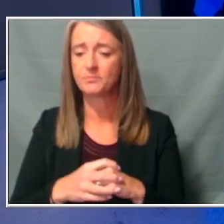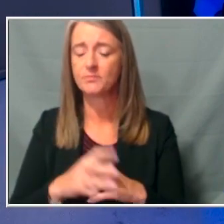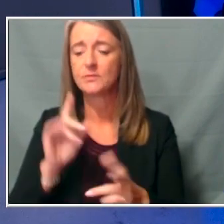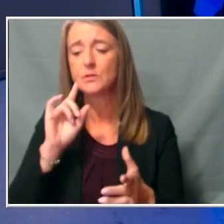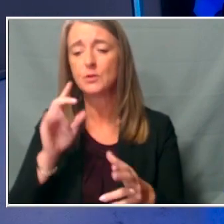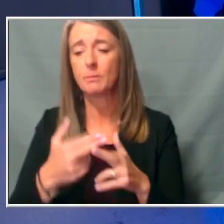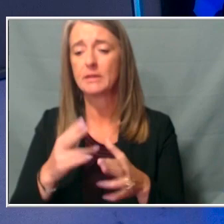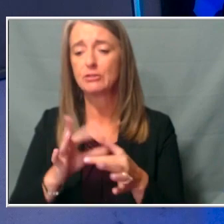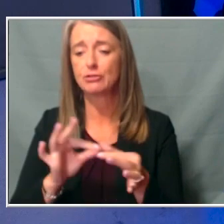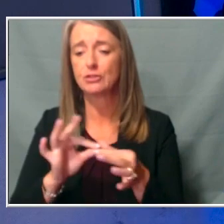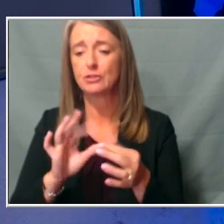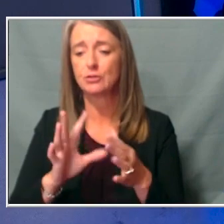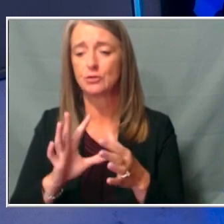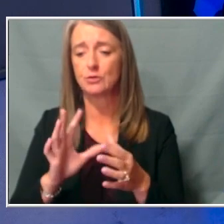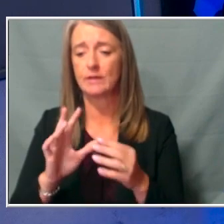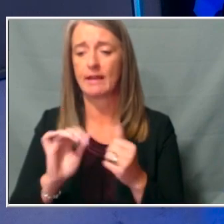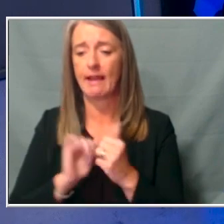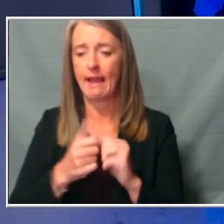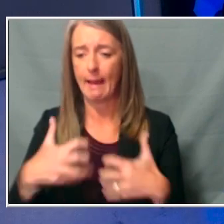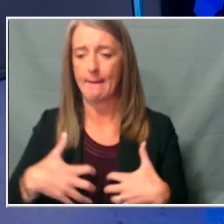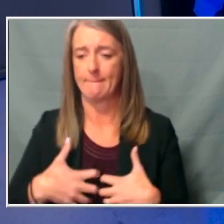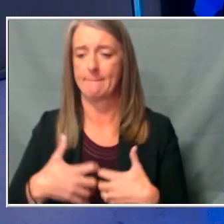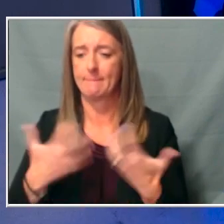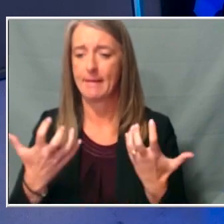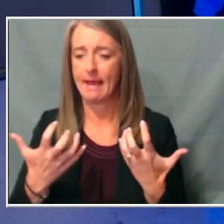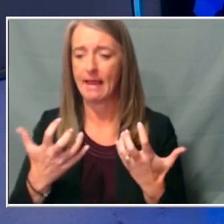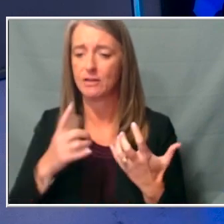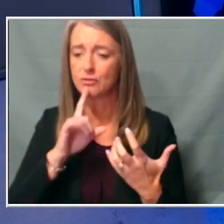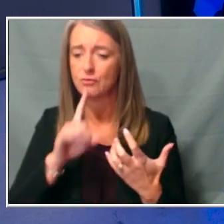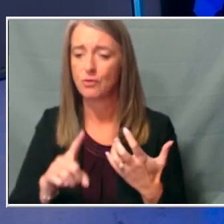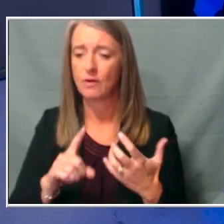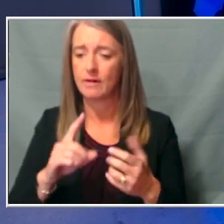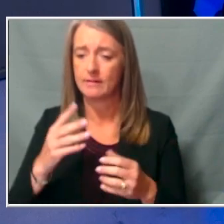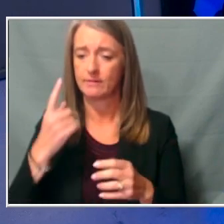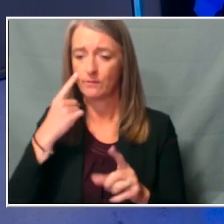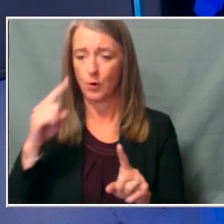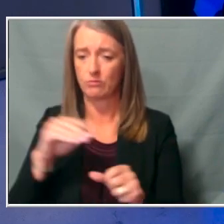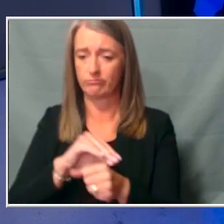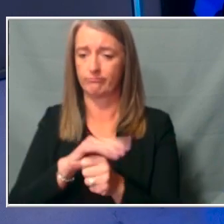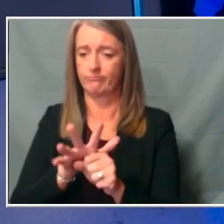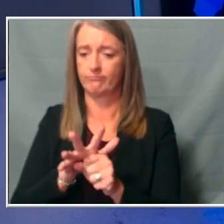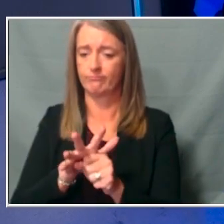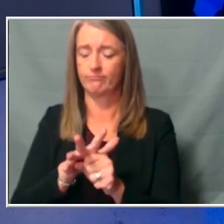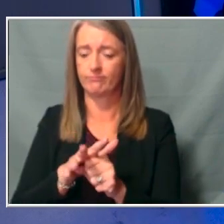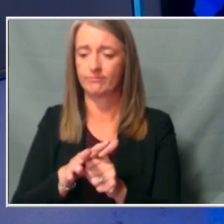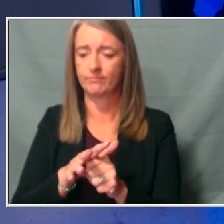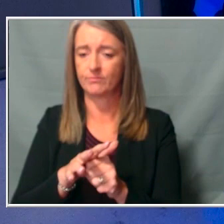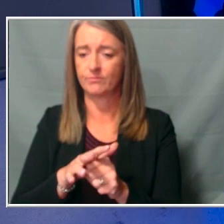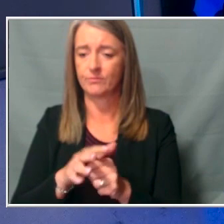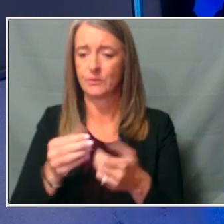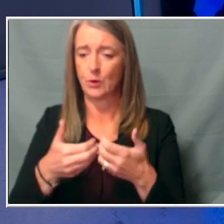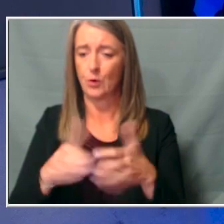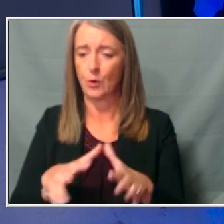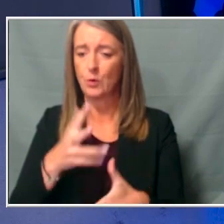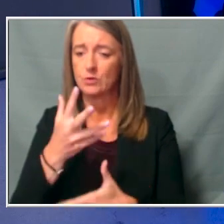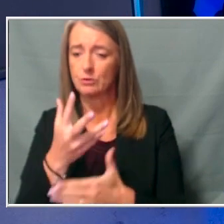that story, Michelle, just how mad you are at COVID. You lose your